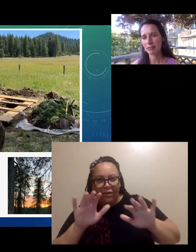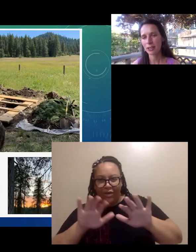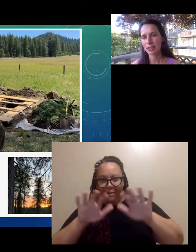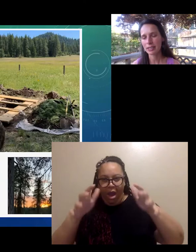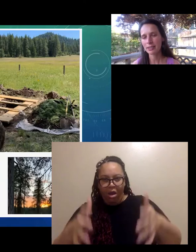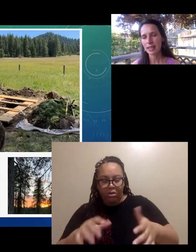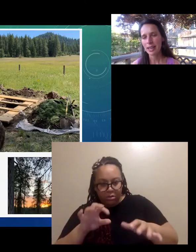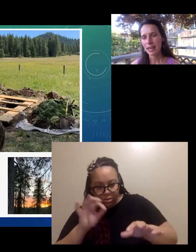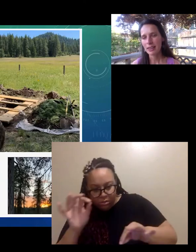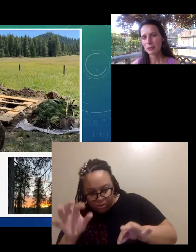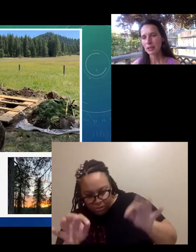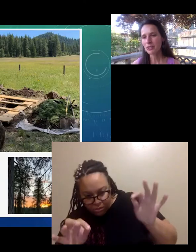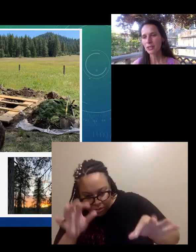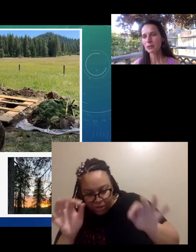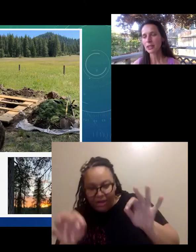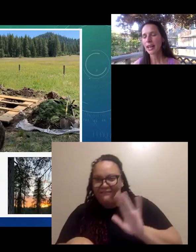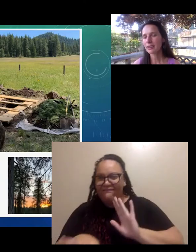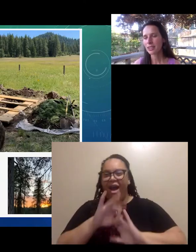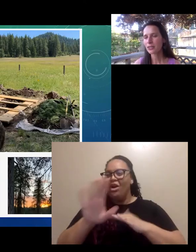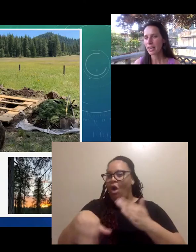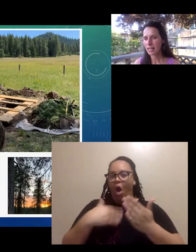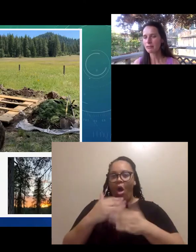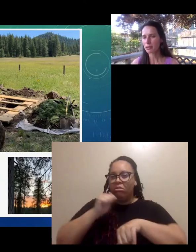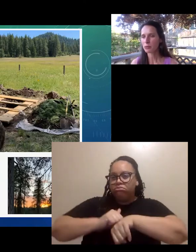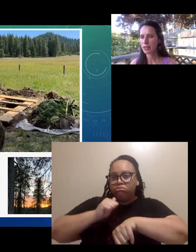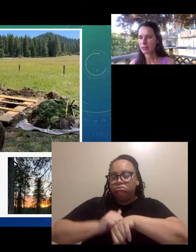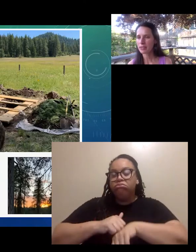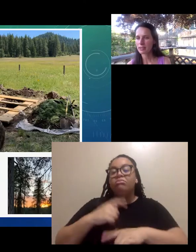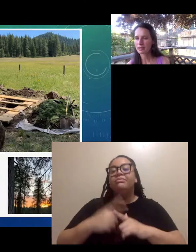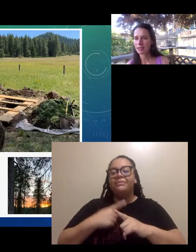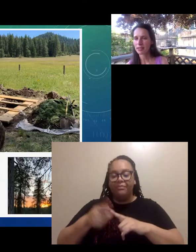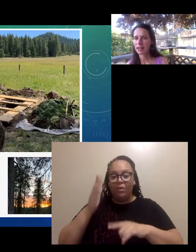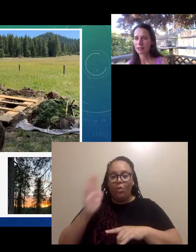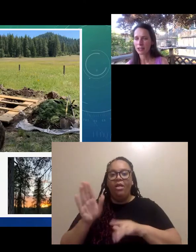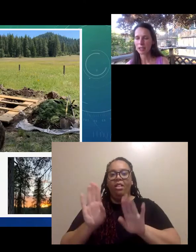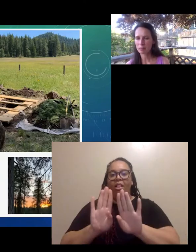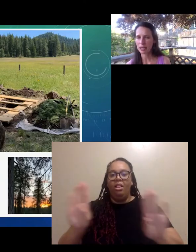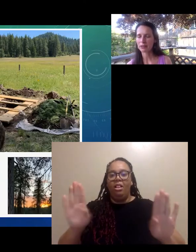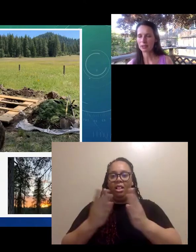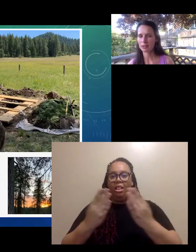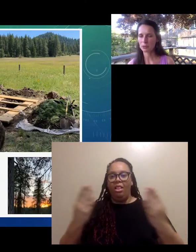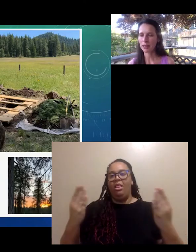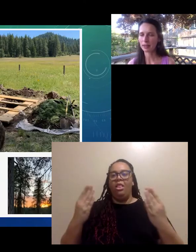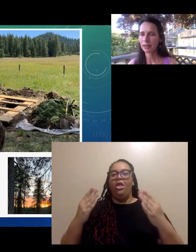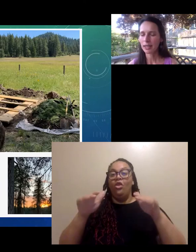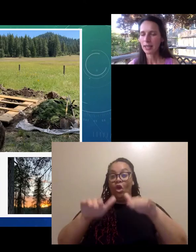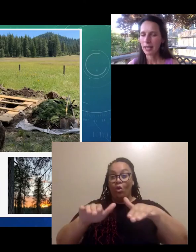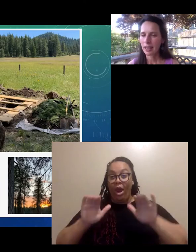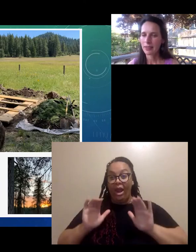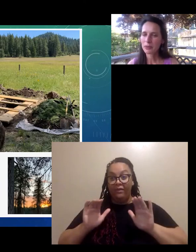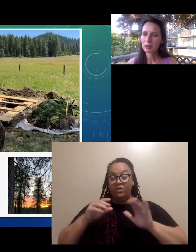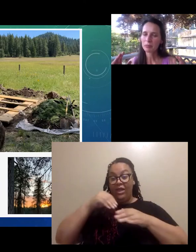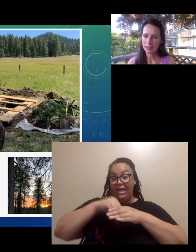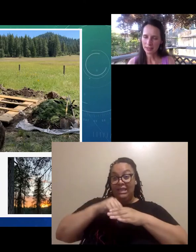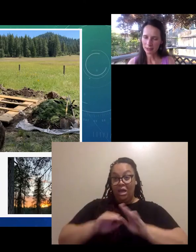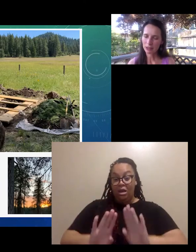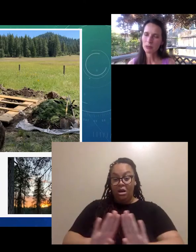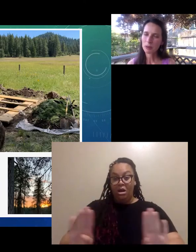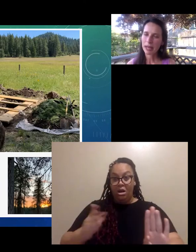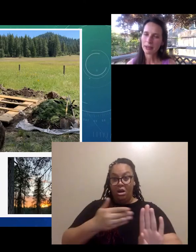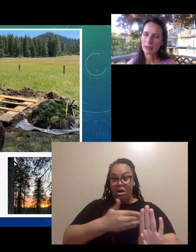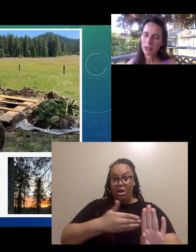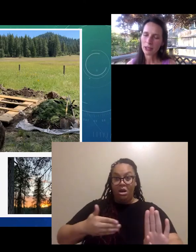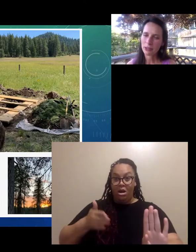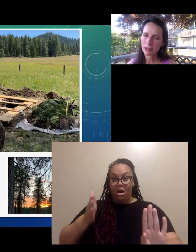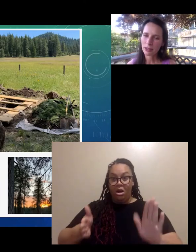lovely evergreens. And then we also line the grave with these, uh, evergreen boughs as well. And then we place a